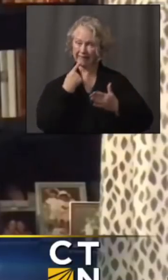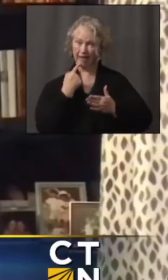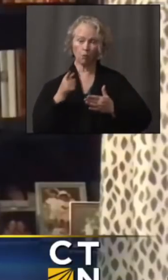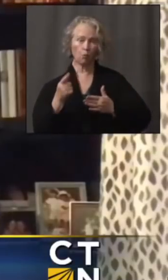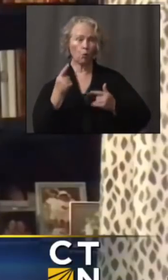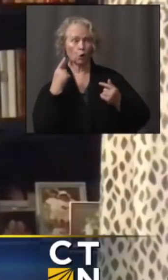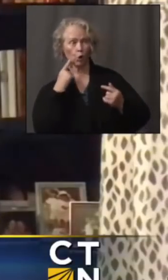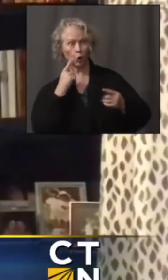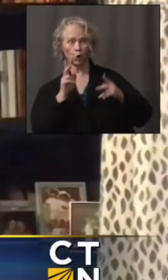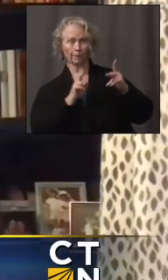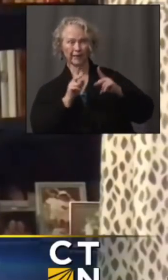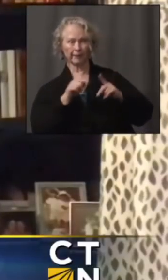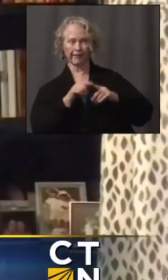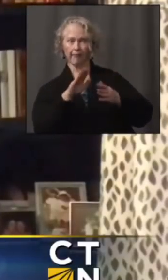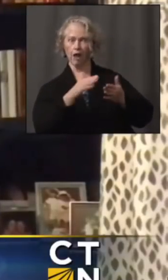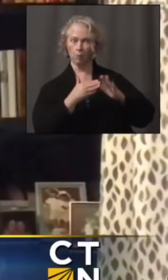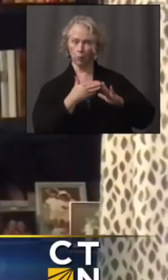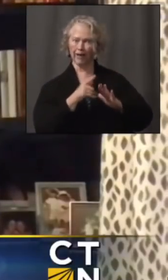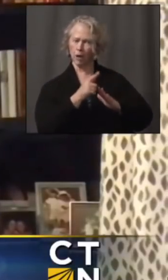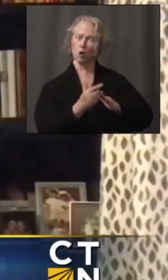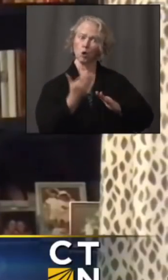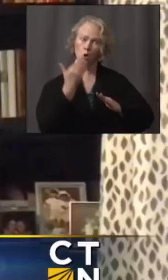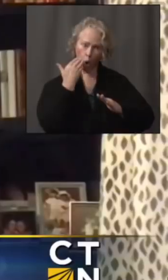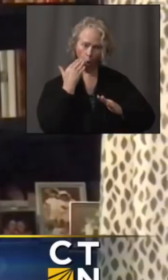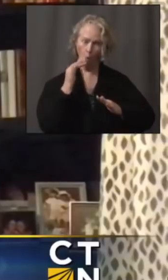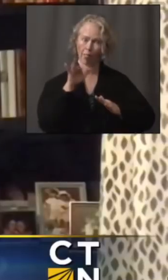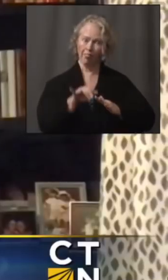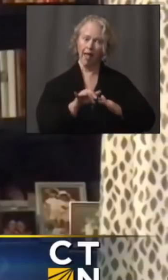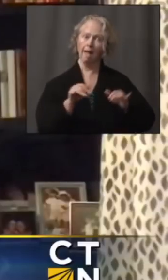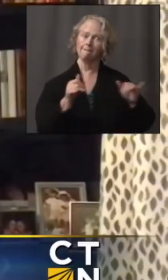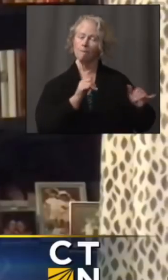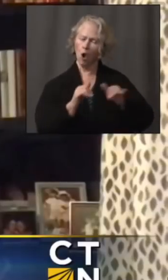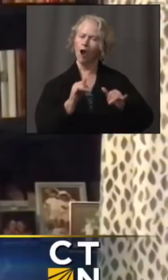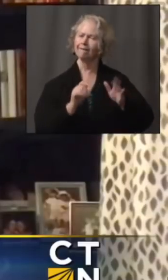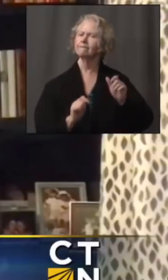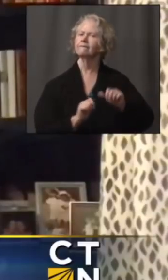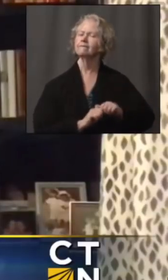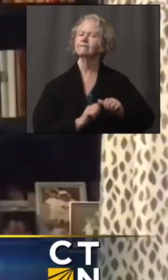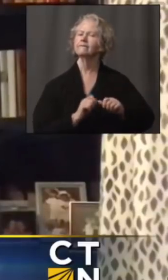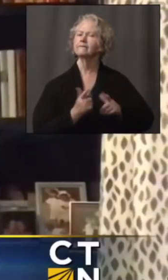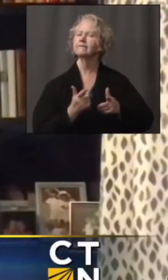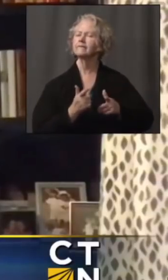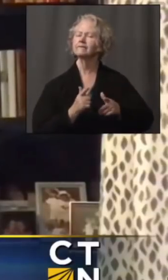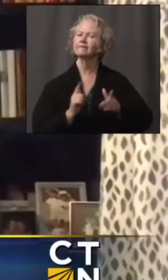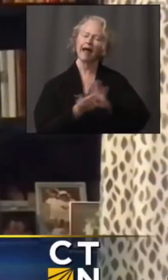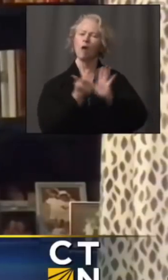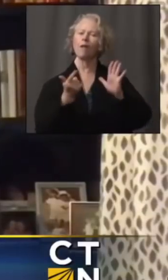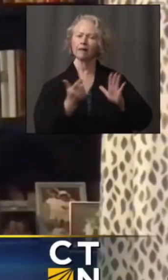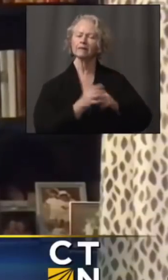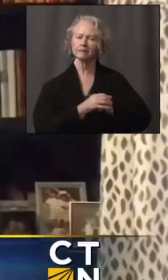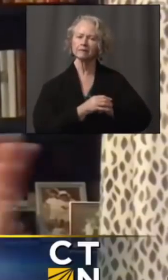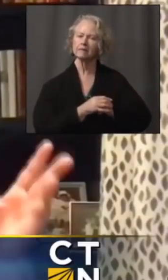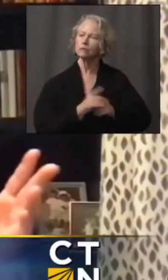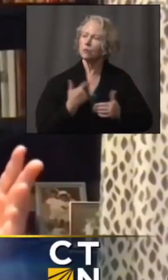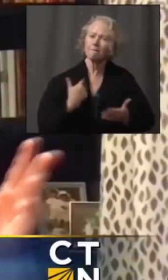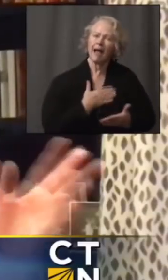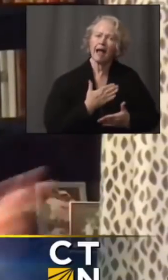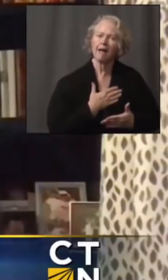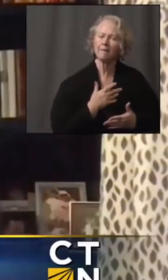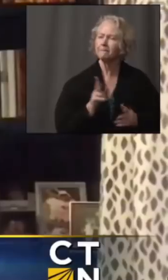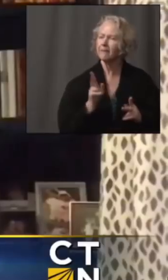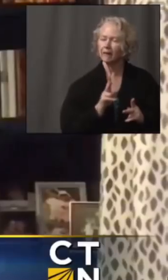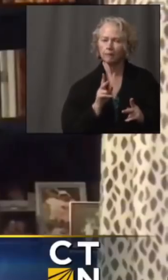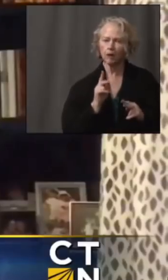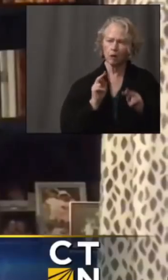multiple people in that community that there was a violation going on. So I'm really thankful that folks are looking out for each